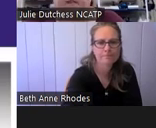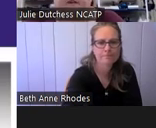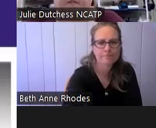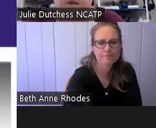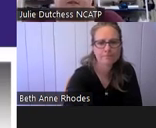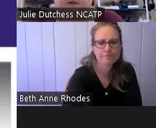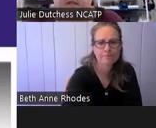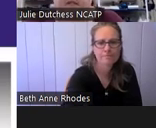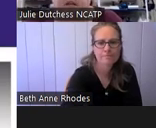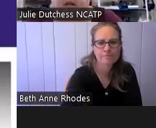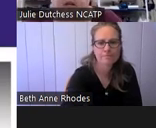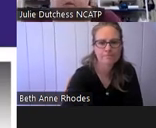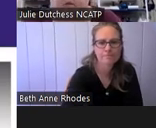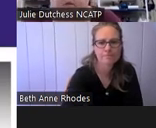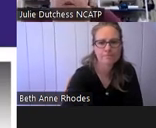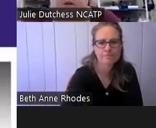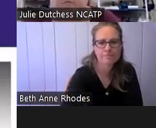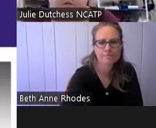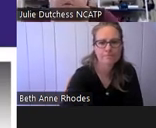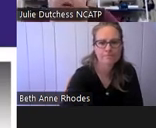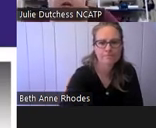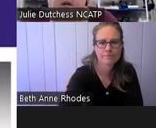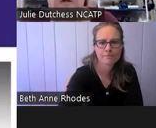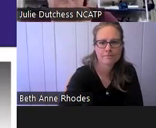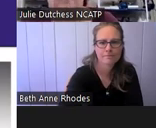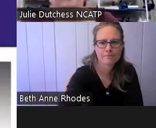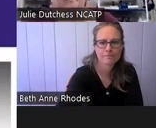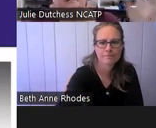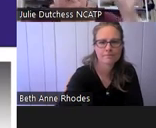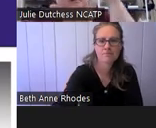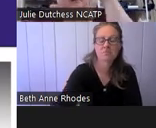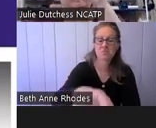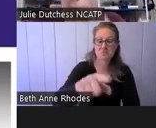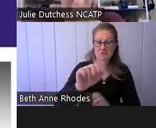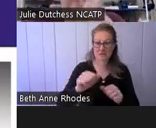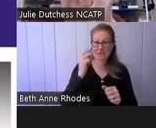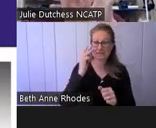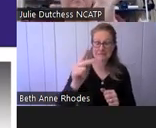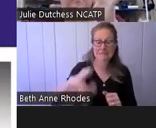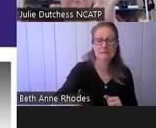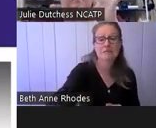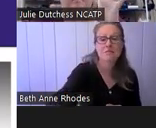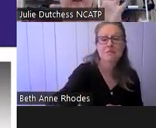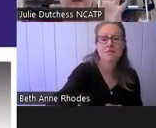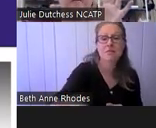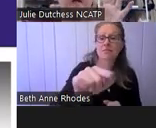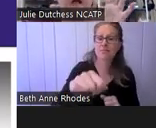Up here too, because you can see here where you can bookmark it, you can take it where it doesn't have all of